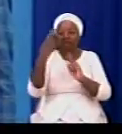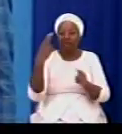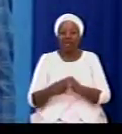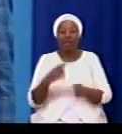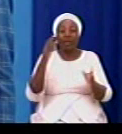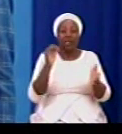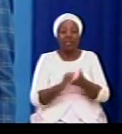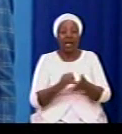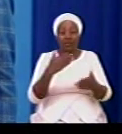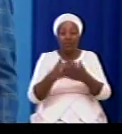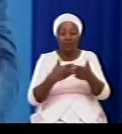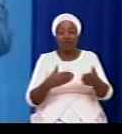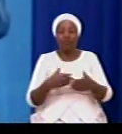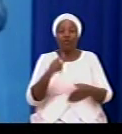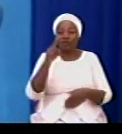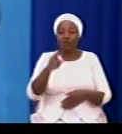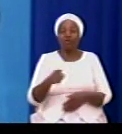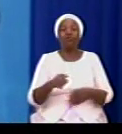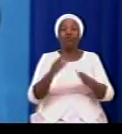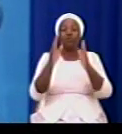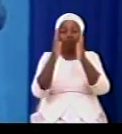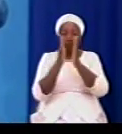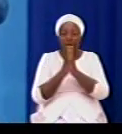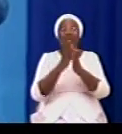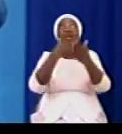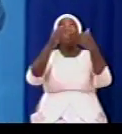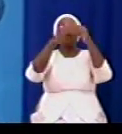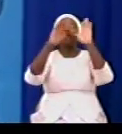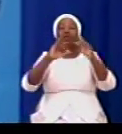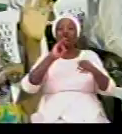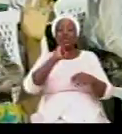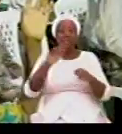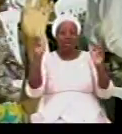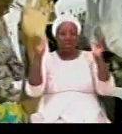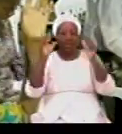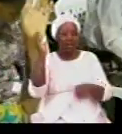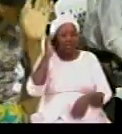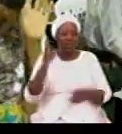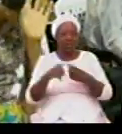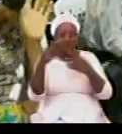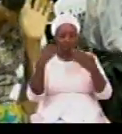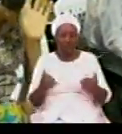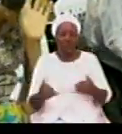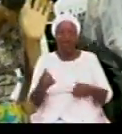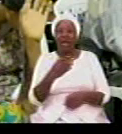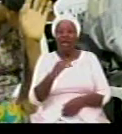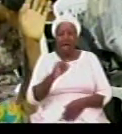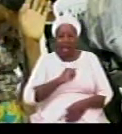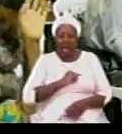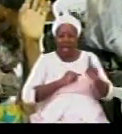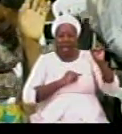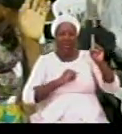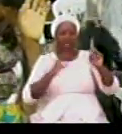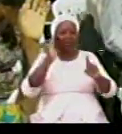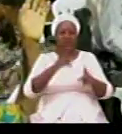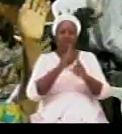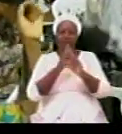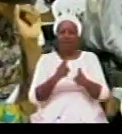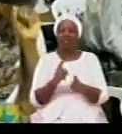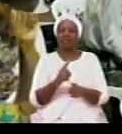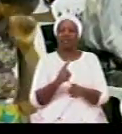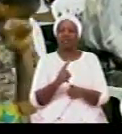is paying attention now. I will answer. And while they are